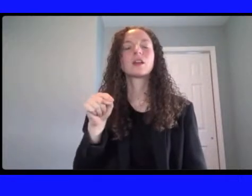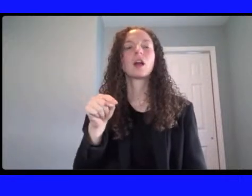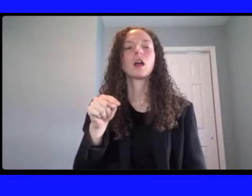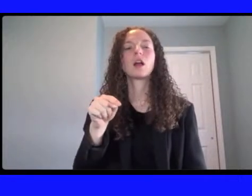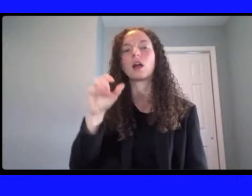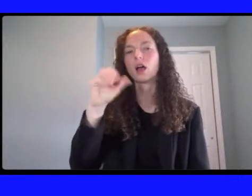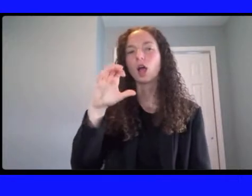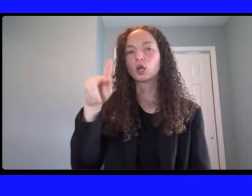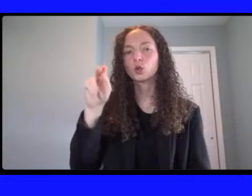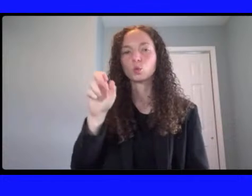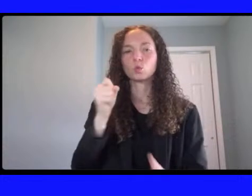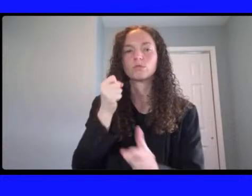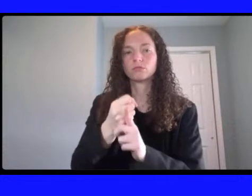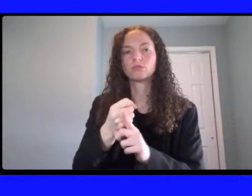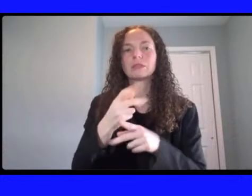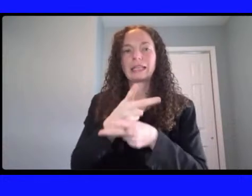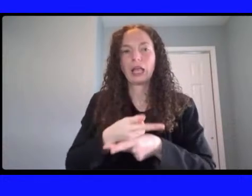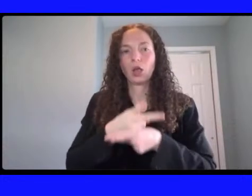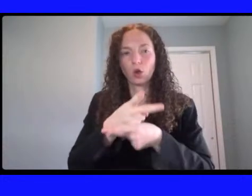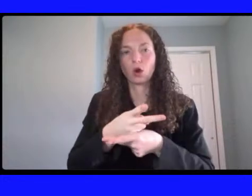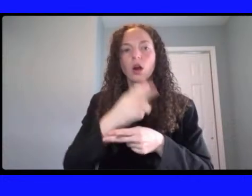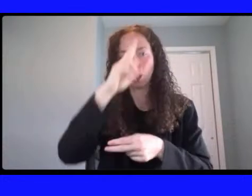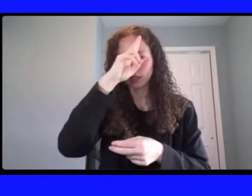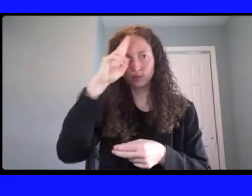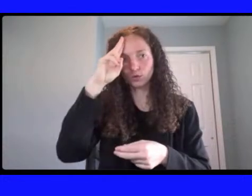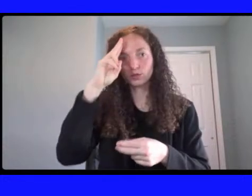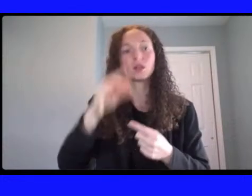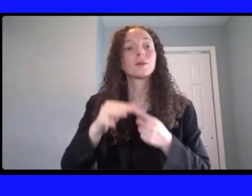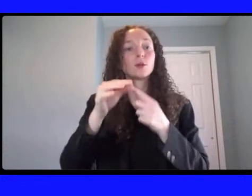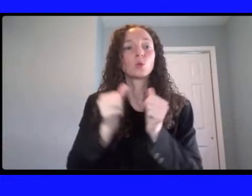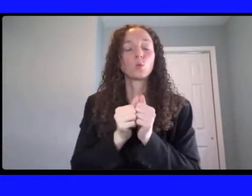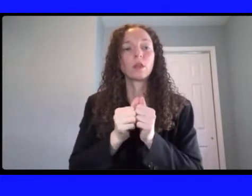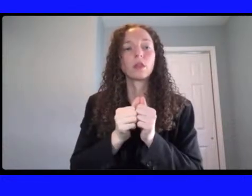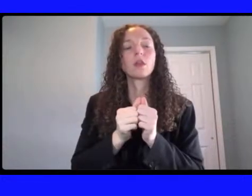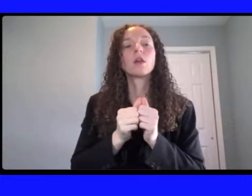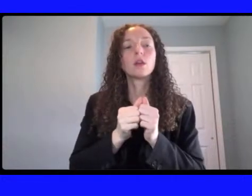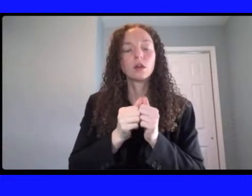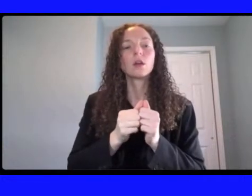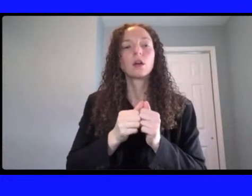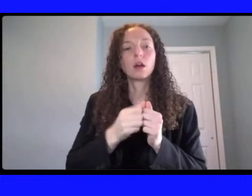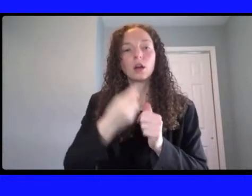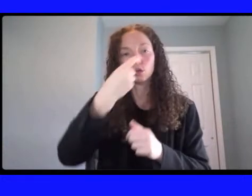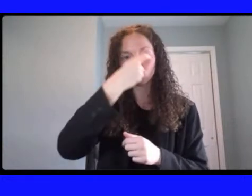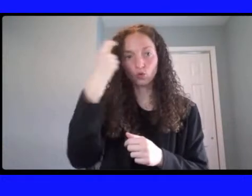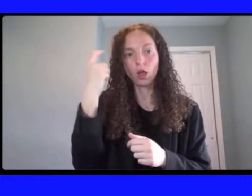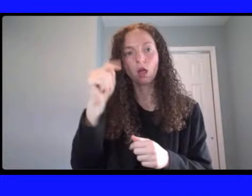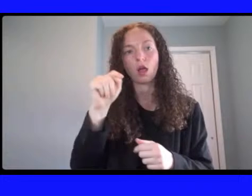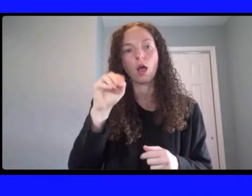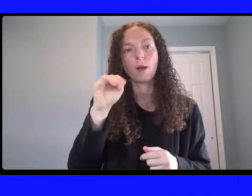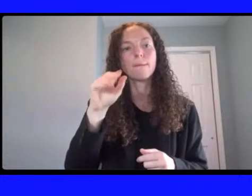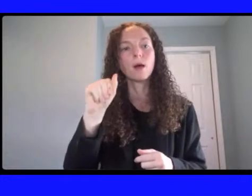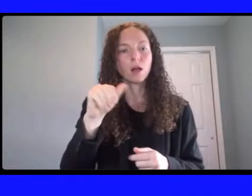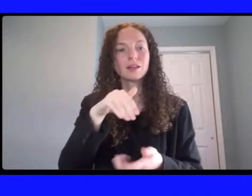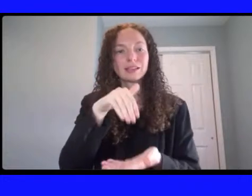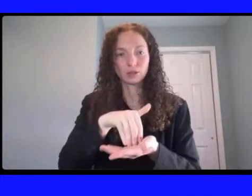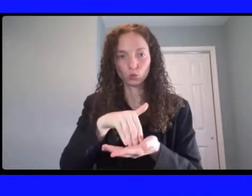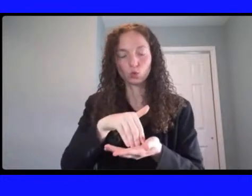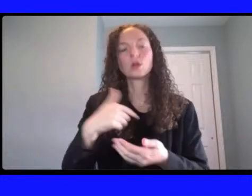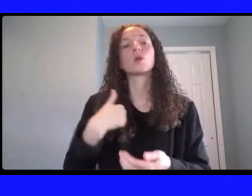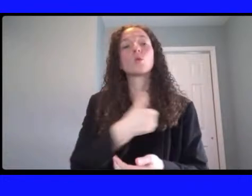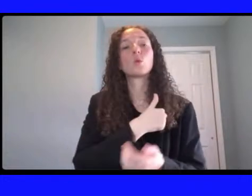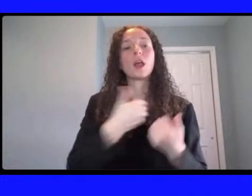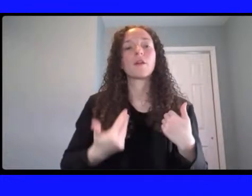integrated questions into our EPIC EMR to optimize interval